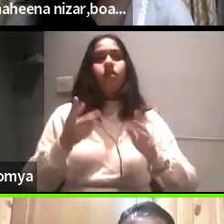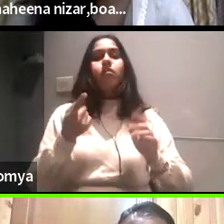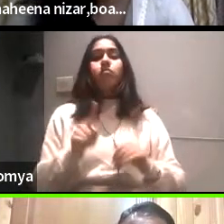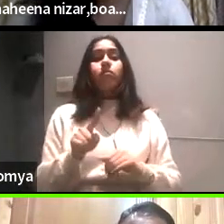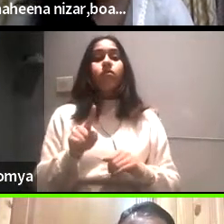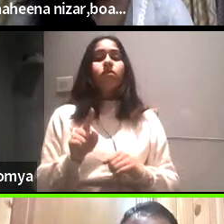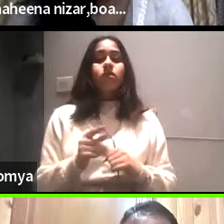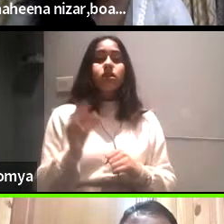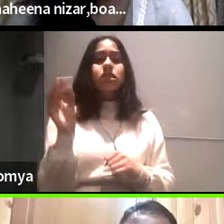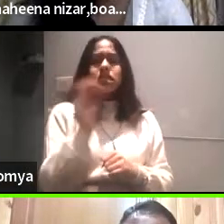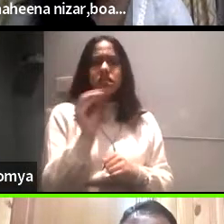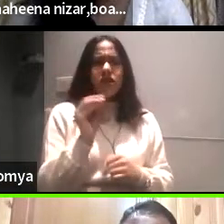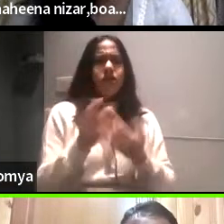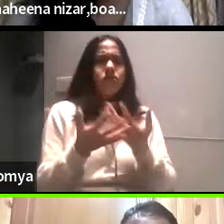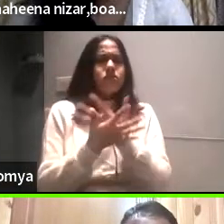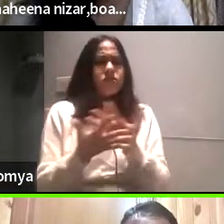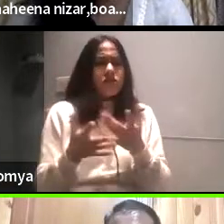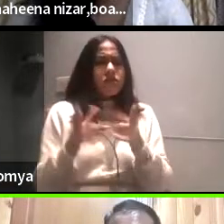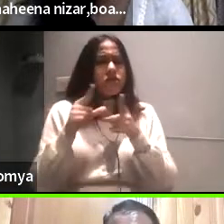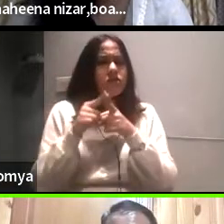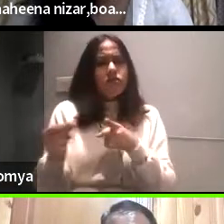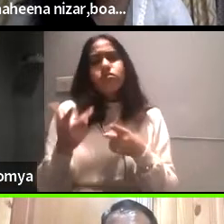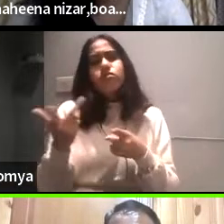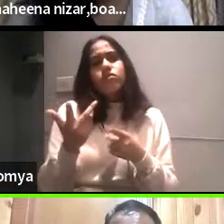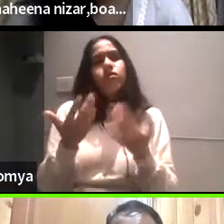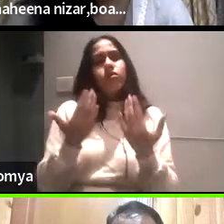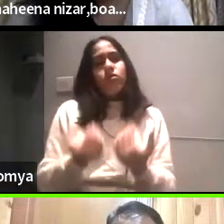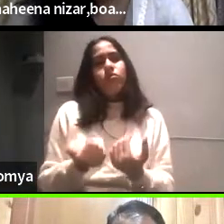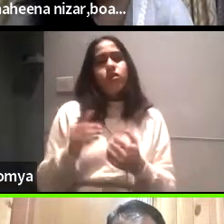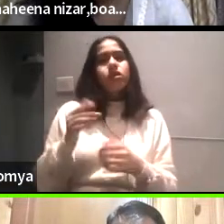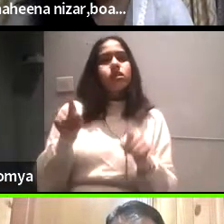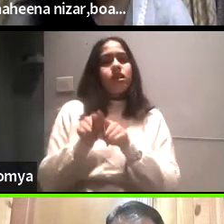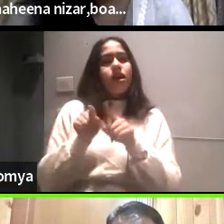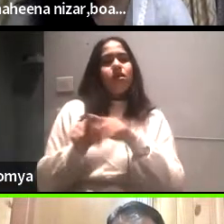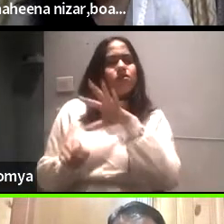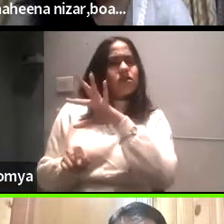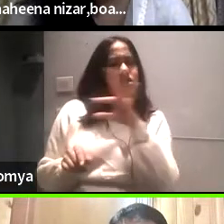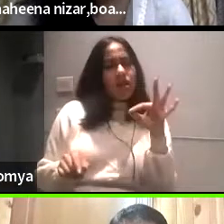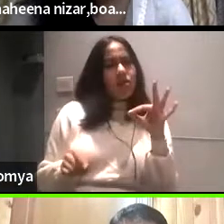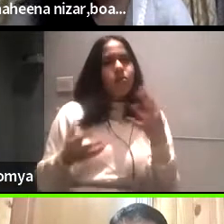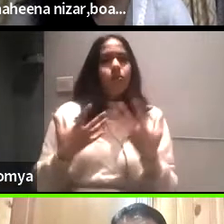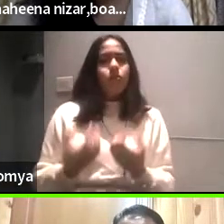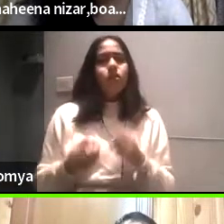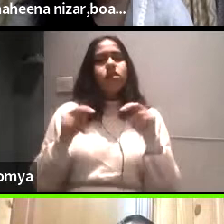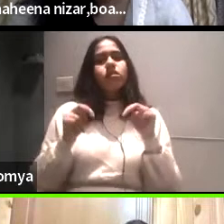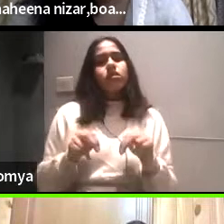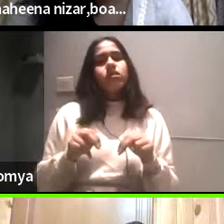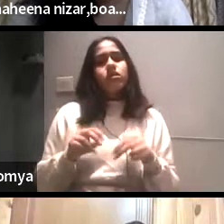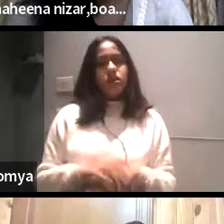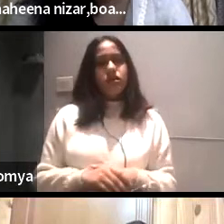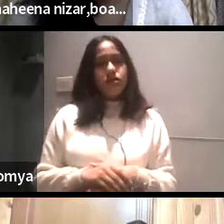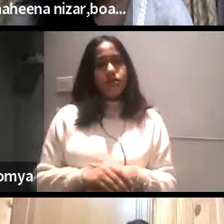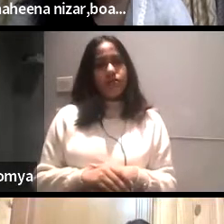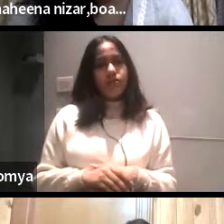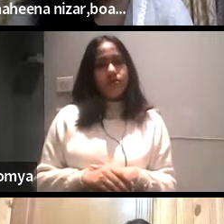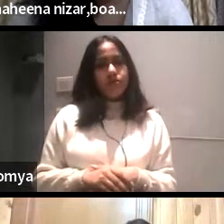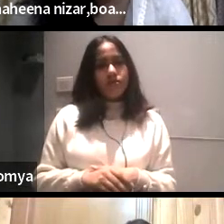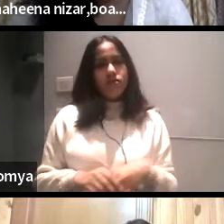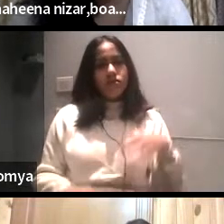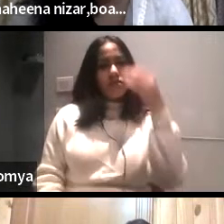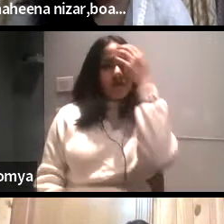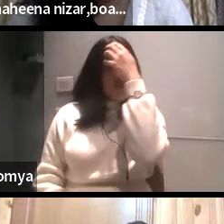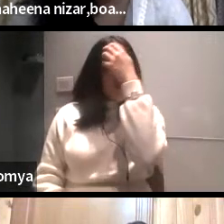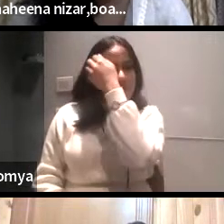odds. So some of the things which they did, which we can pick up, some of the things which we can pick up from there. Absolutely. I mean, I